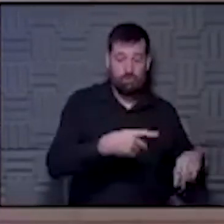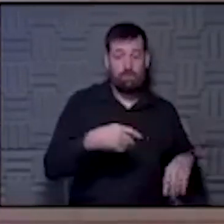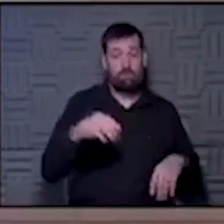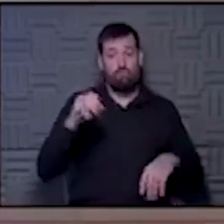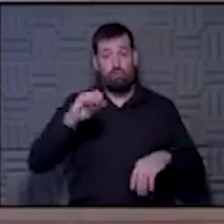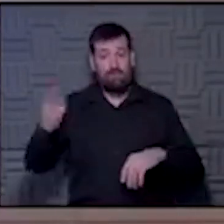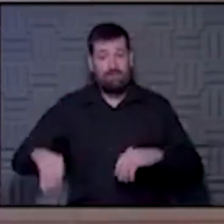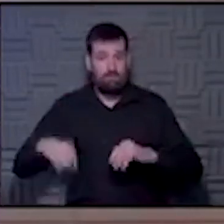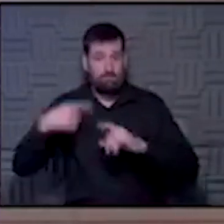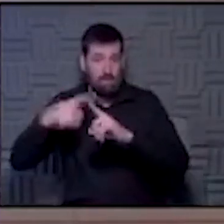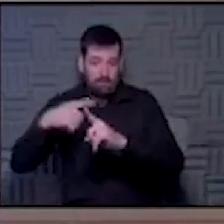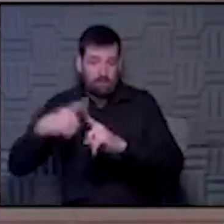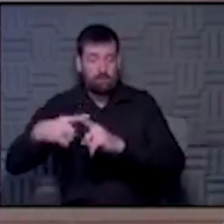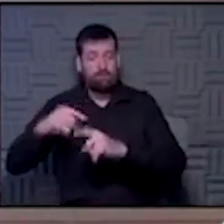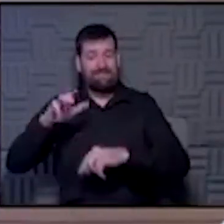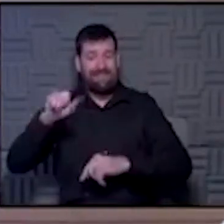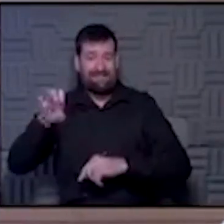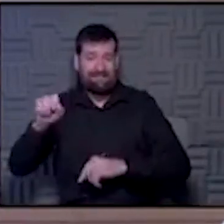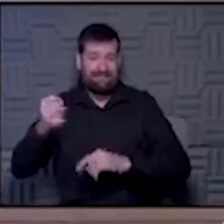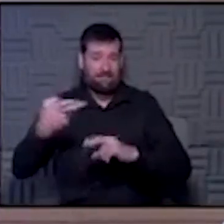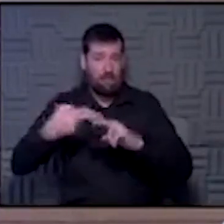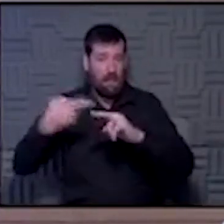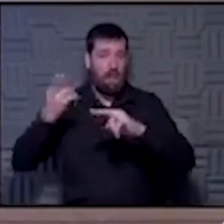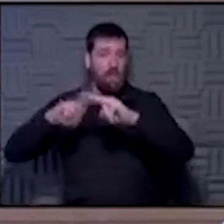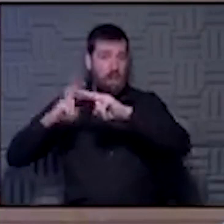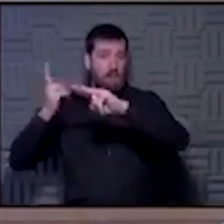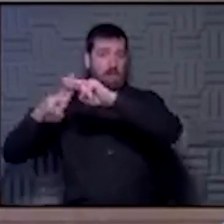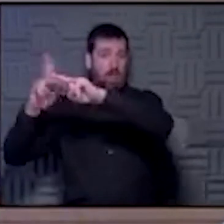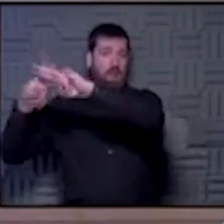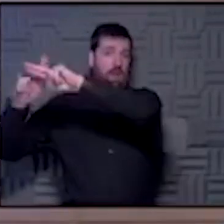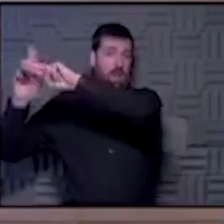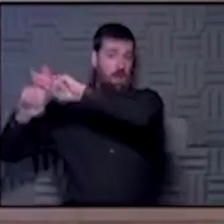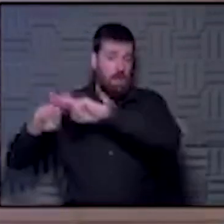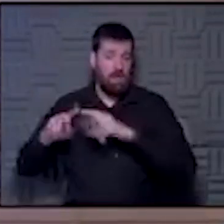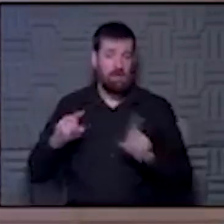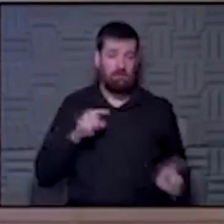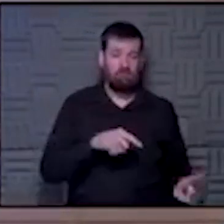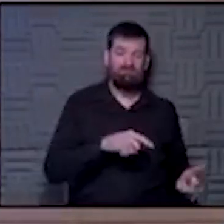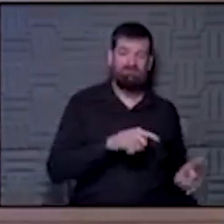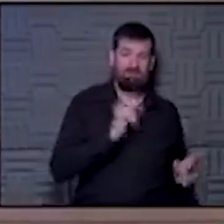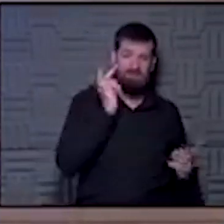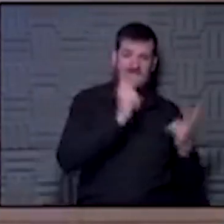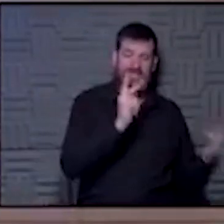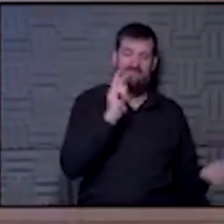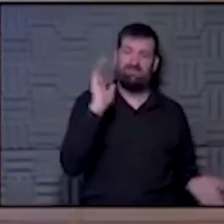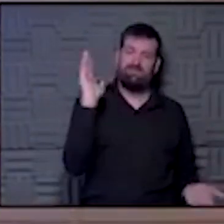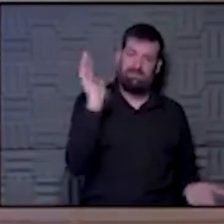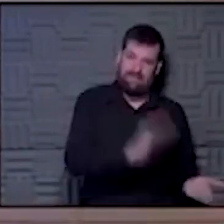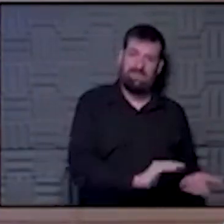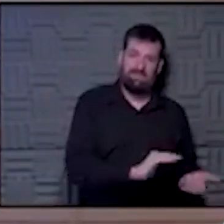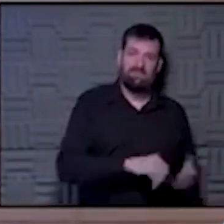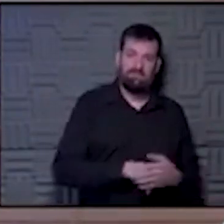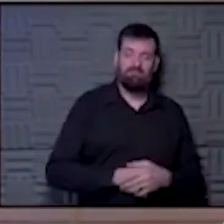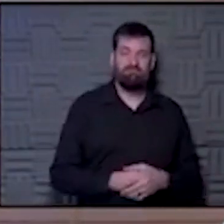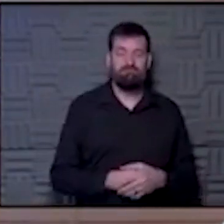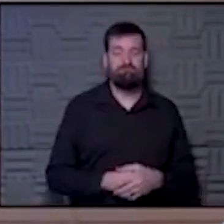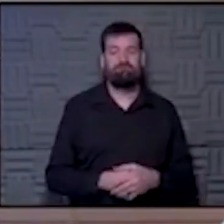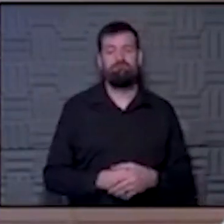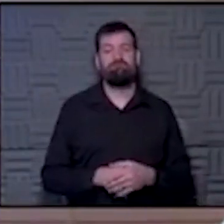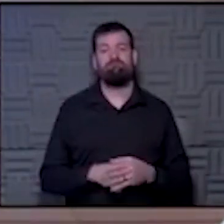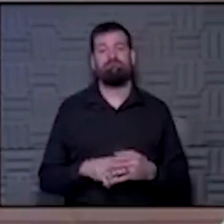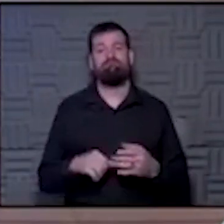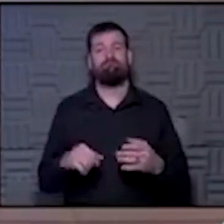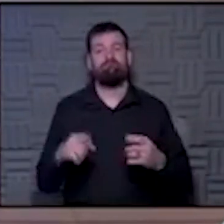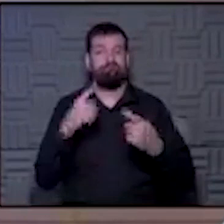up in our counties and state, those opportunities for visitation are decreasing because CMS has stated that if there's